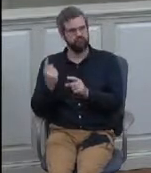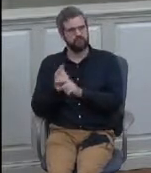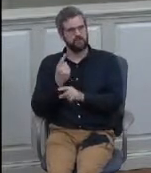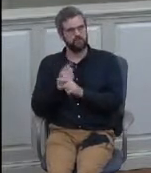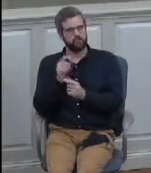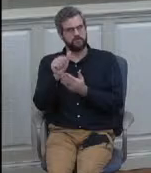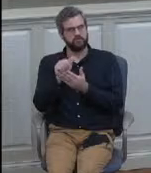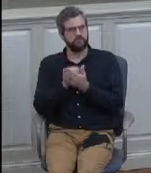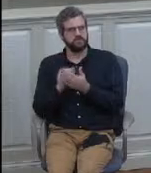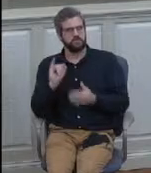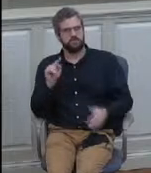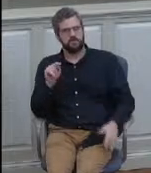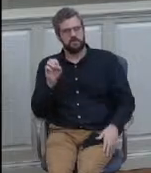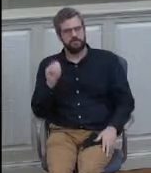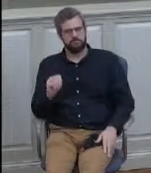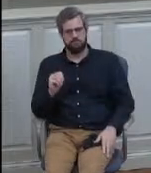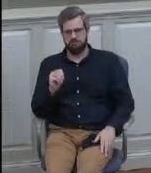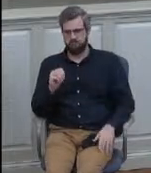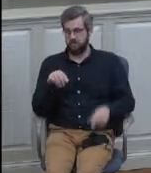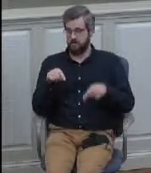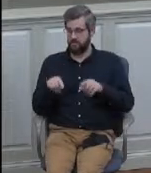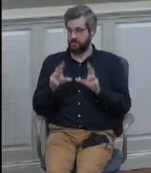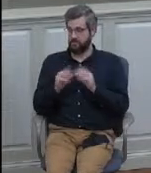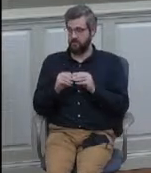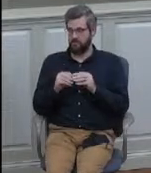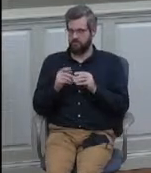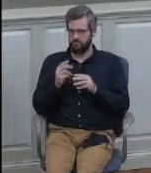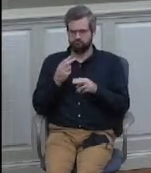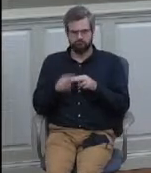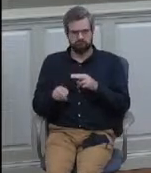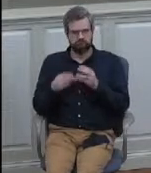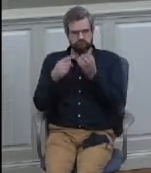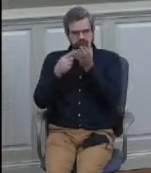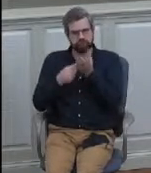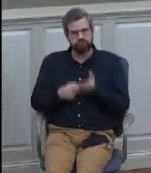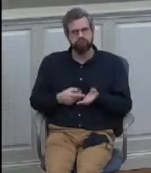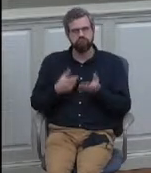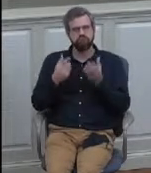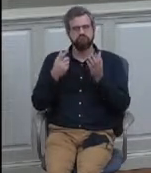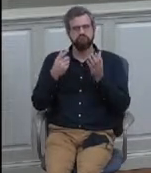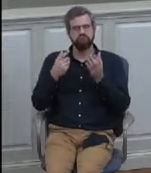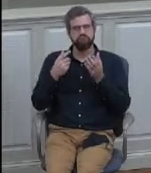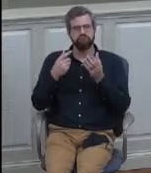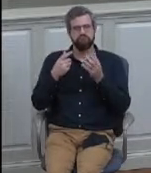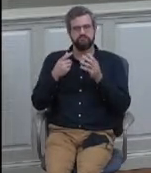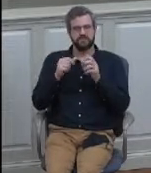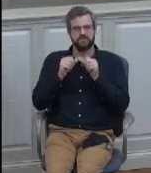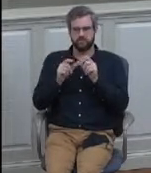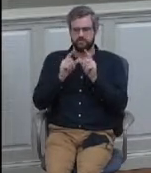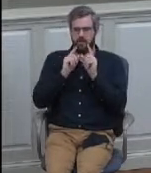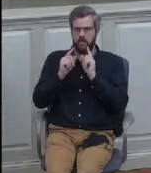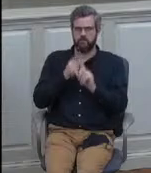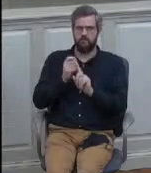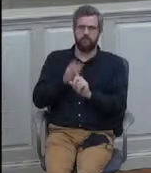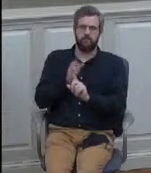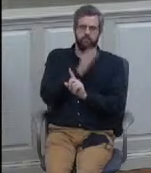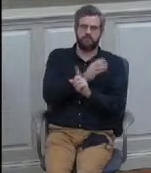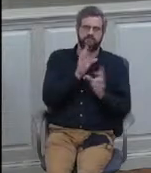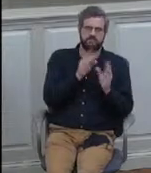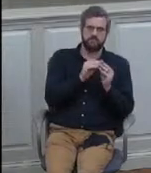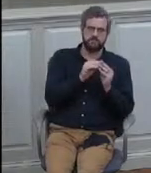item, take just a little bit of time during this meeting to talk about the things that to continue dialogue from a previous